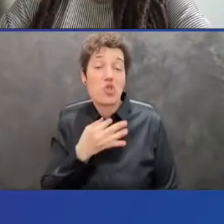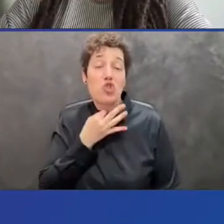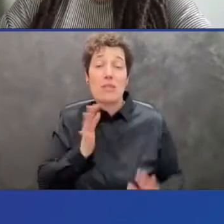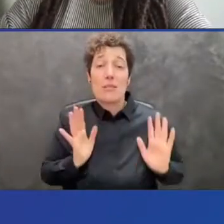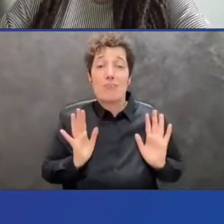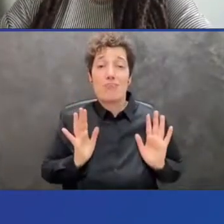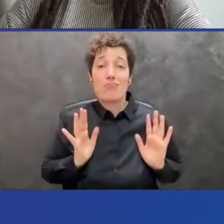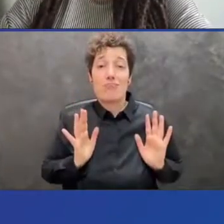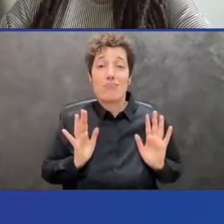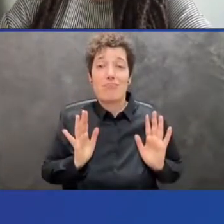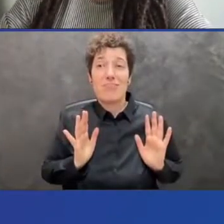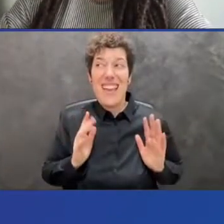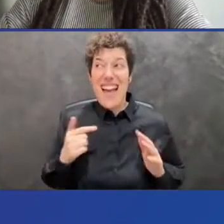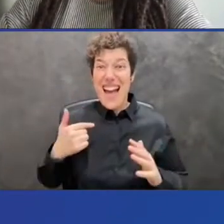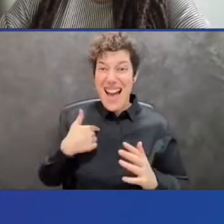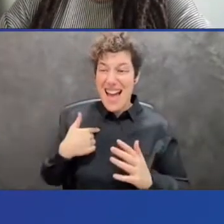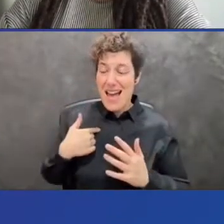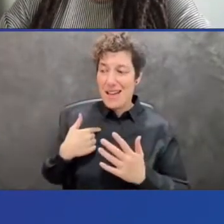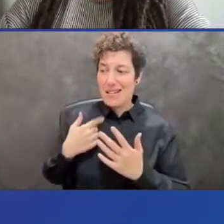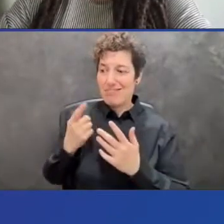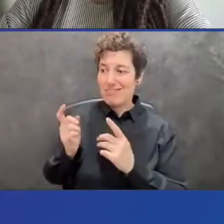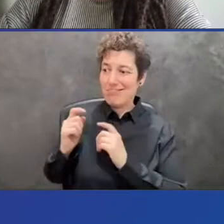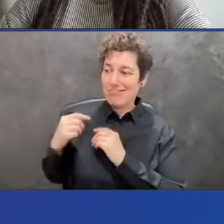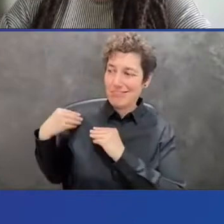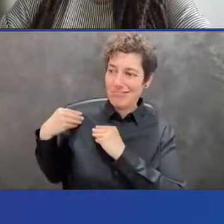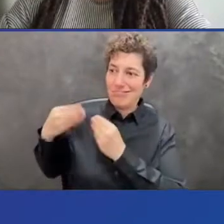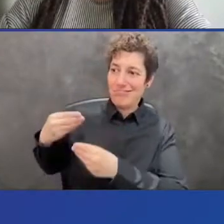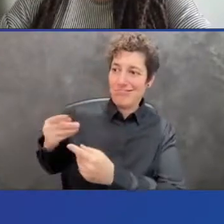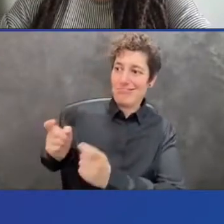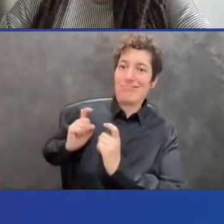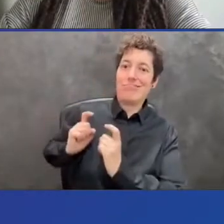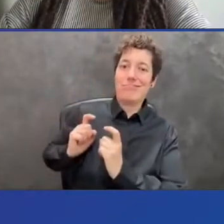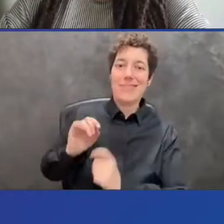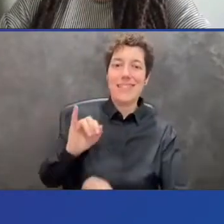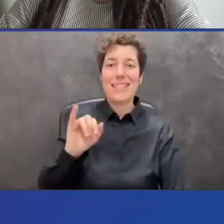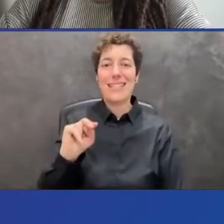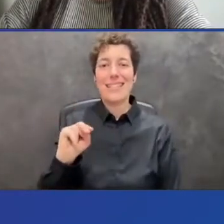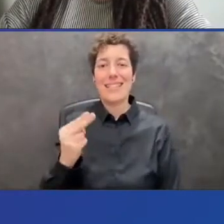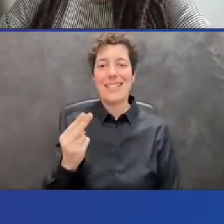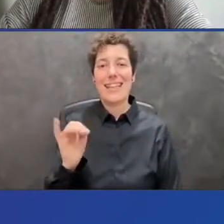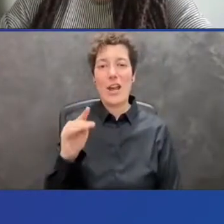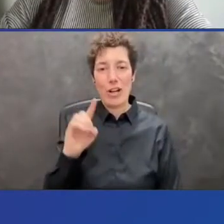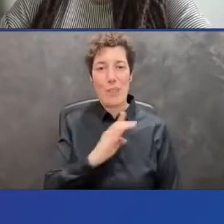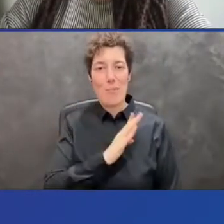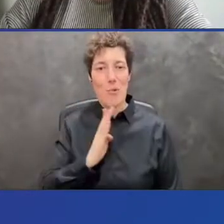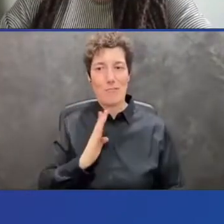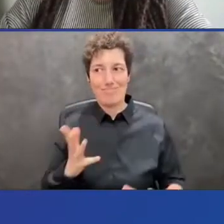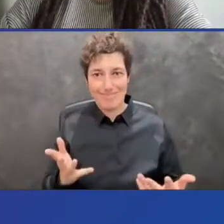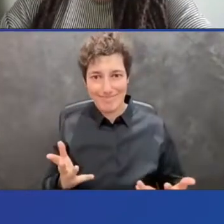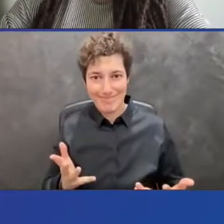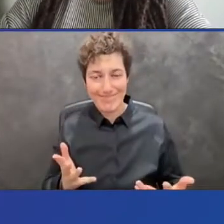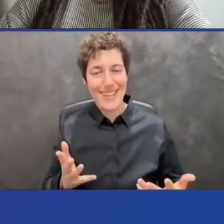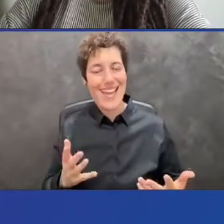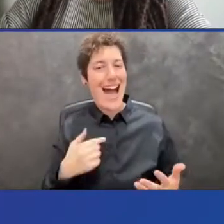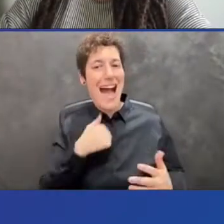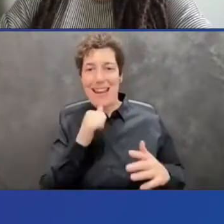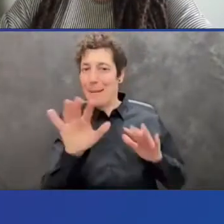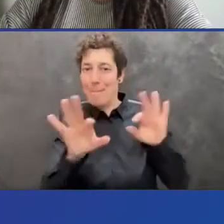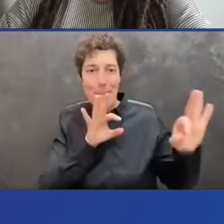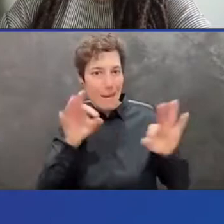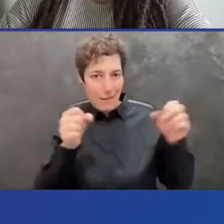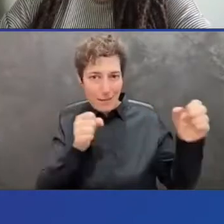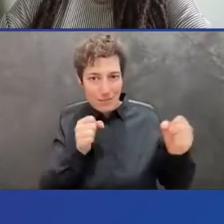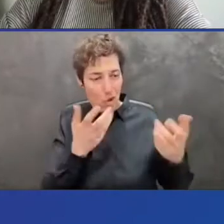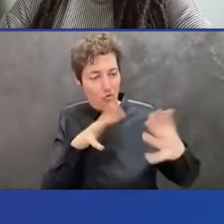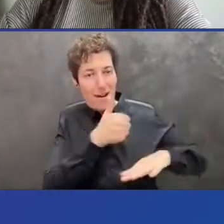Because I inherited a board. And so I was just curious of like, what are the things, because I want to make sure that